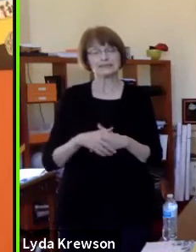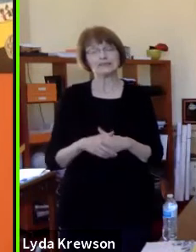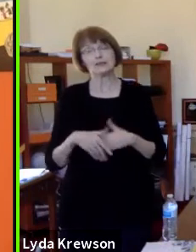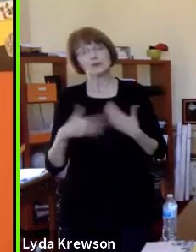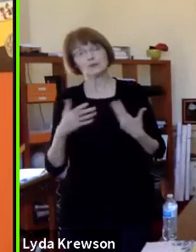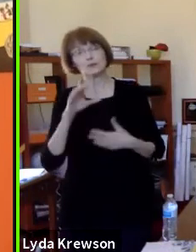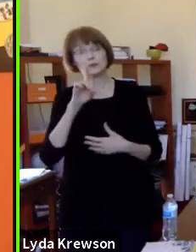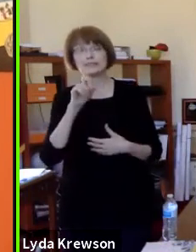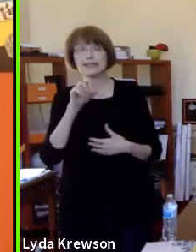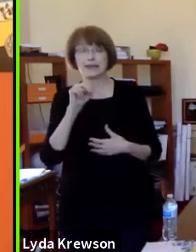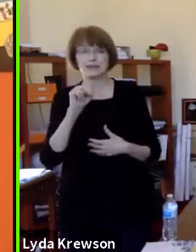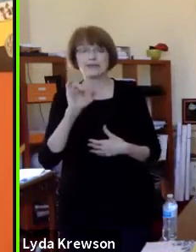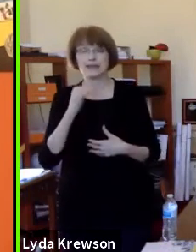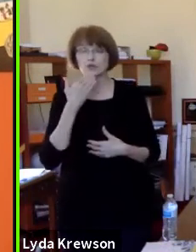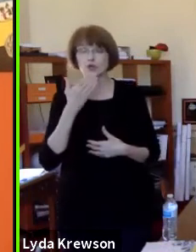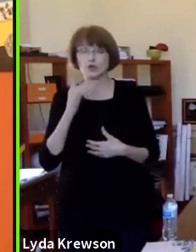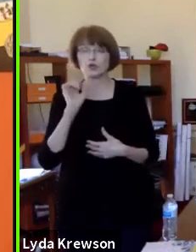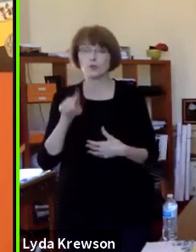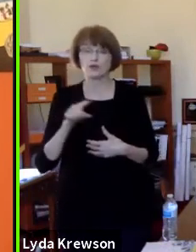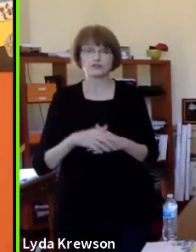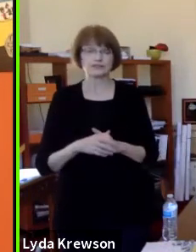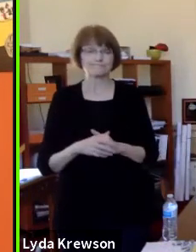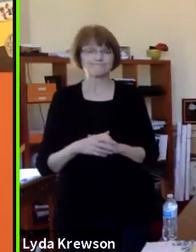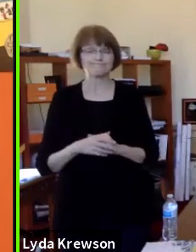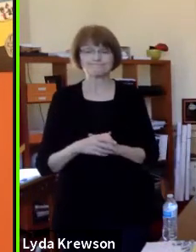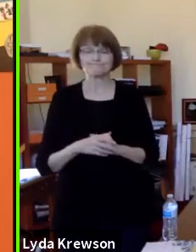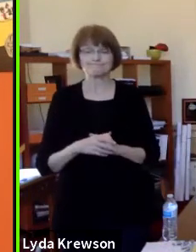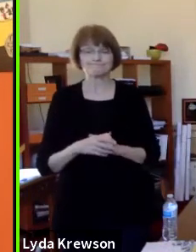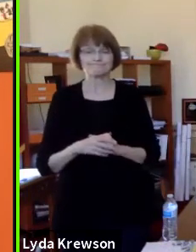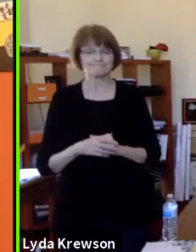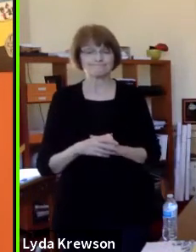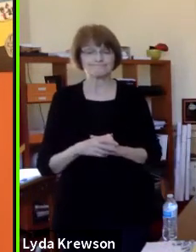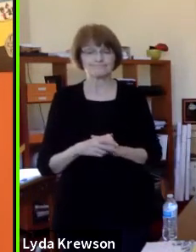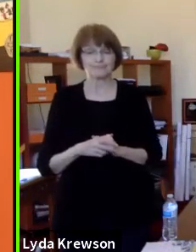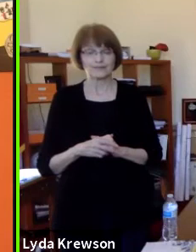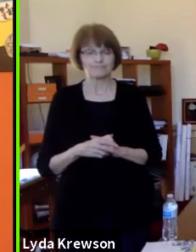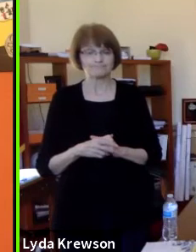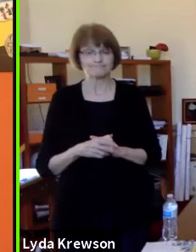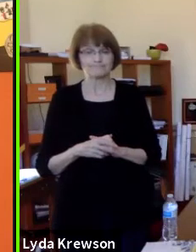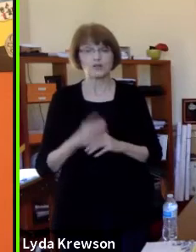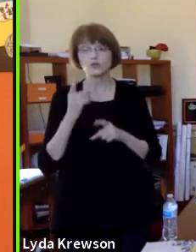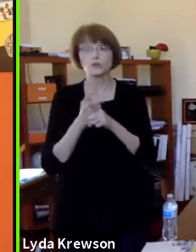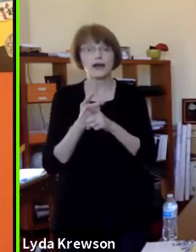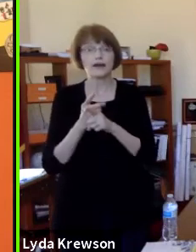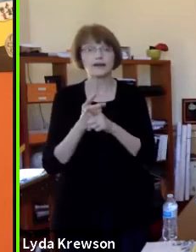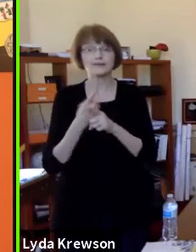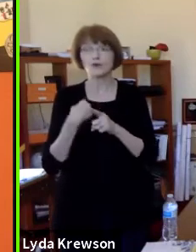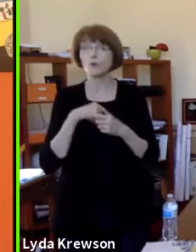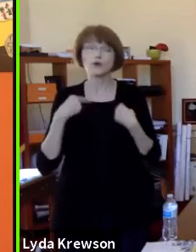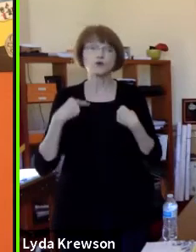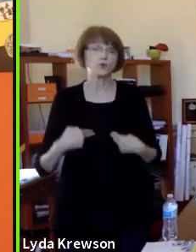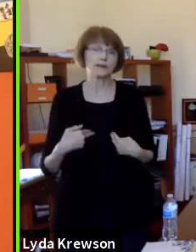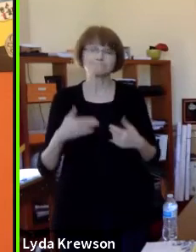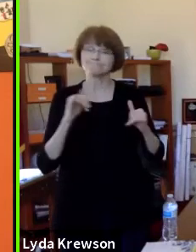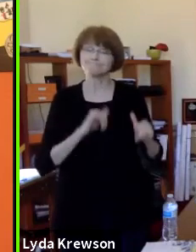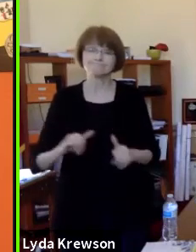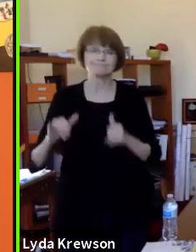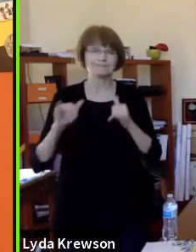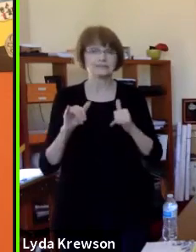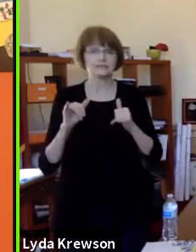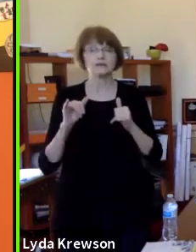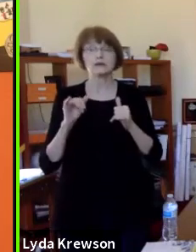Damien, that is a really good question. You know, you're right. We're just humans. We all have lots